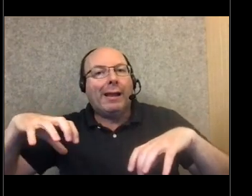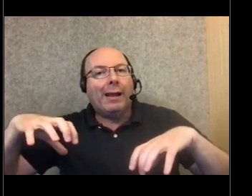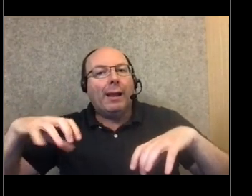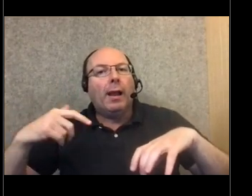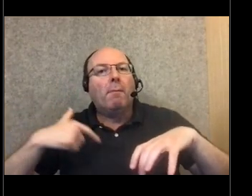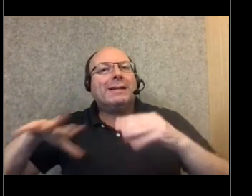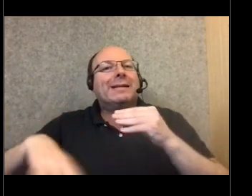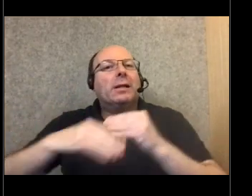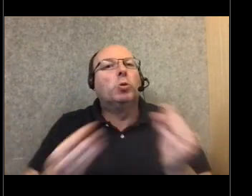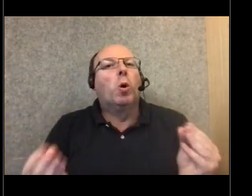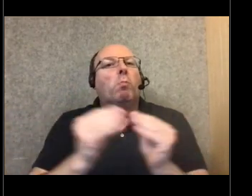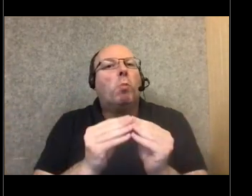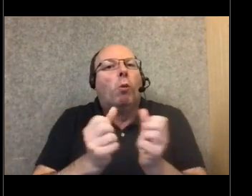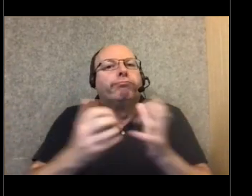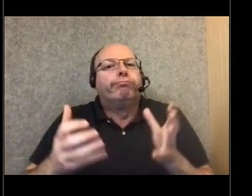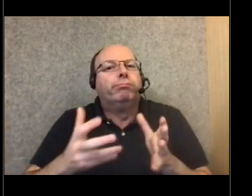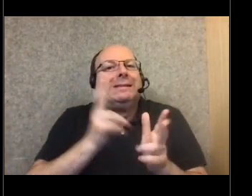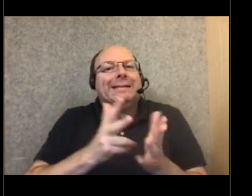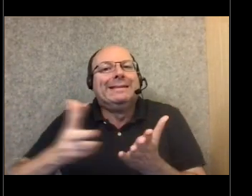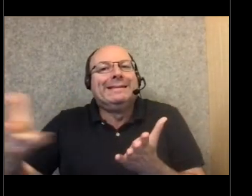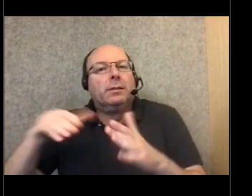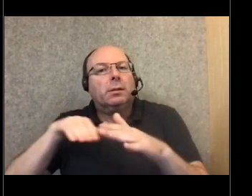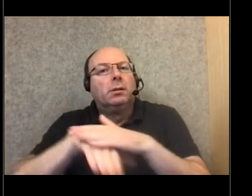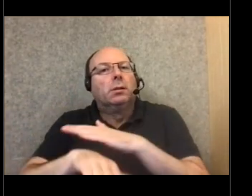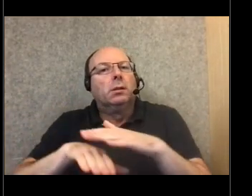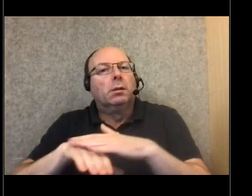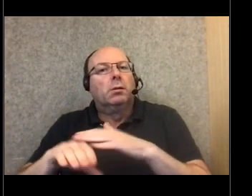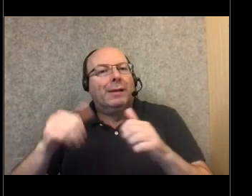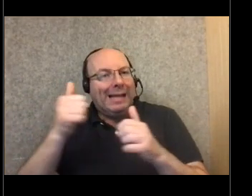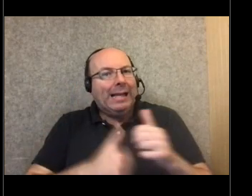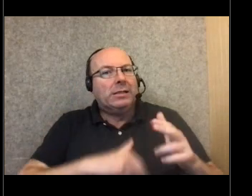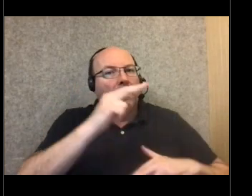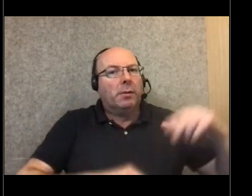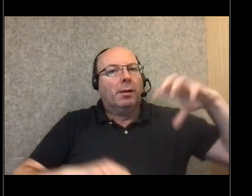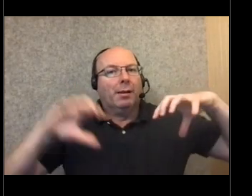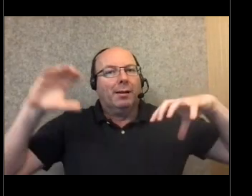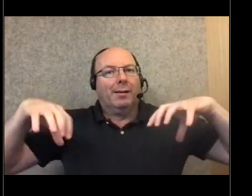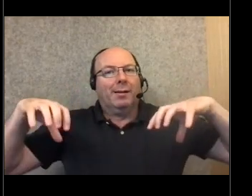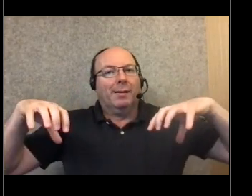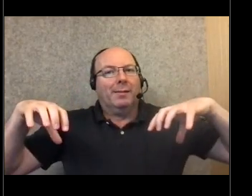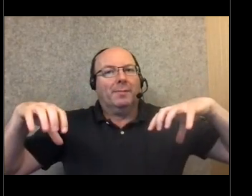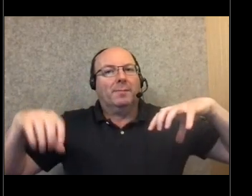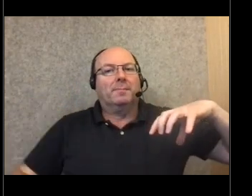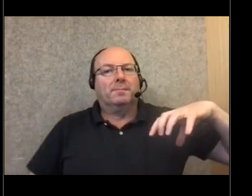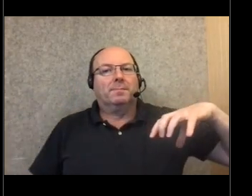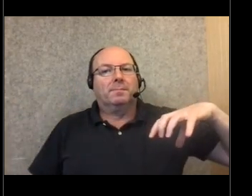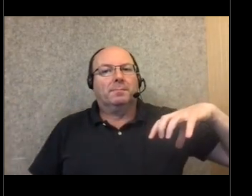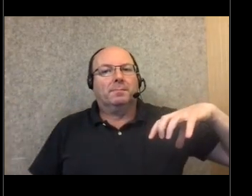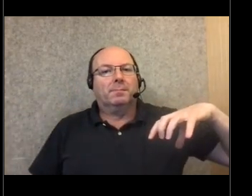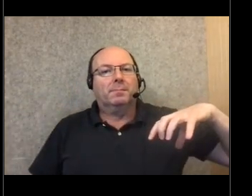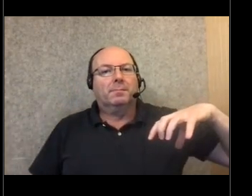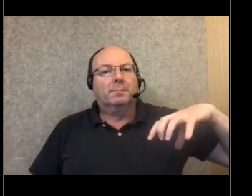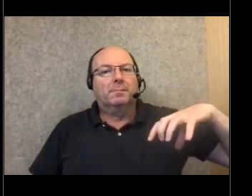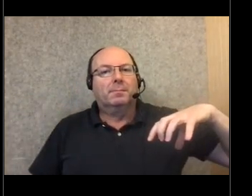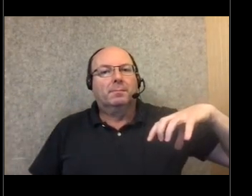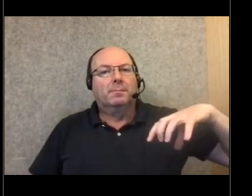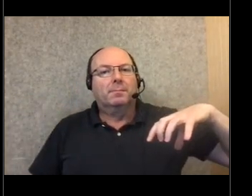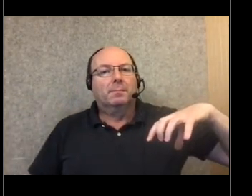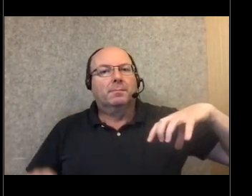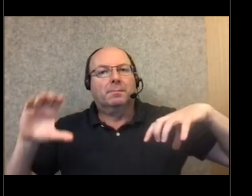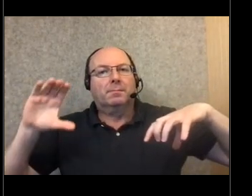be provided at each facility that is otherwise unreachable using